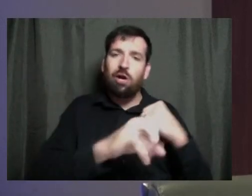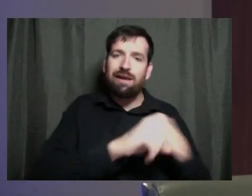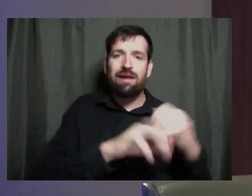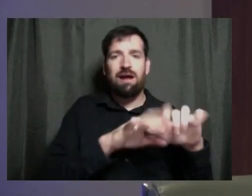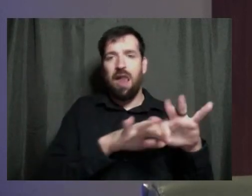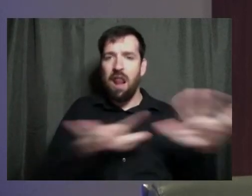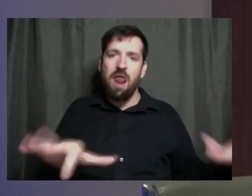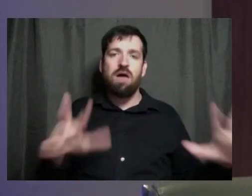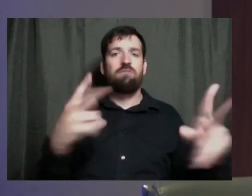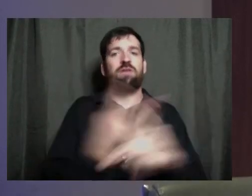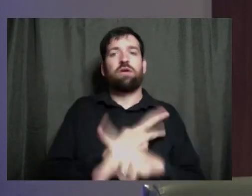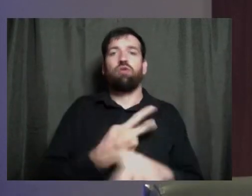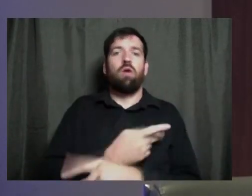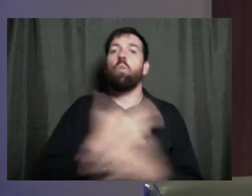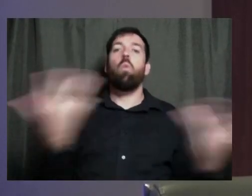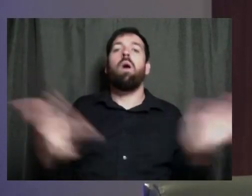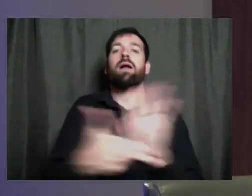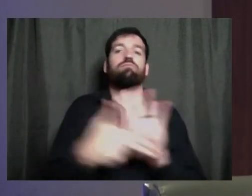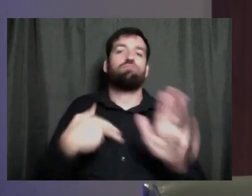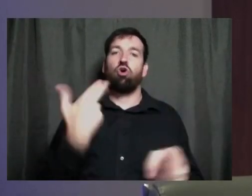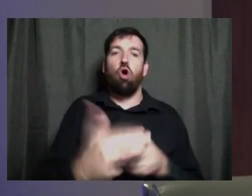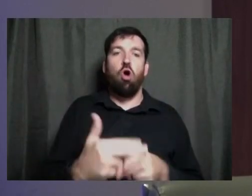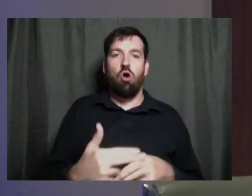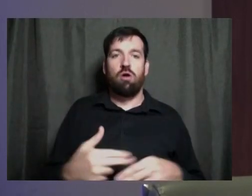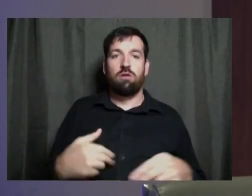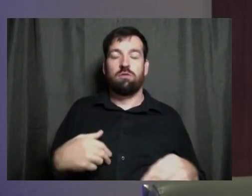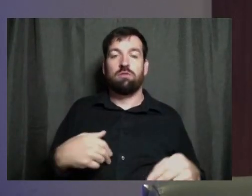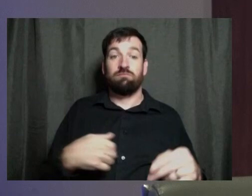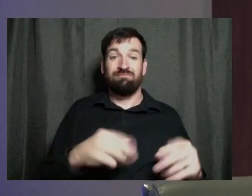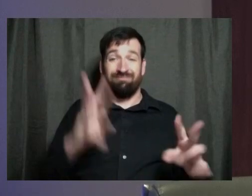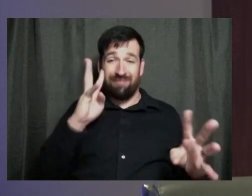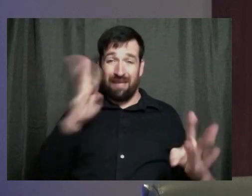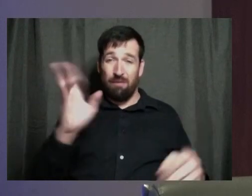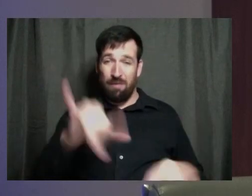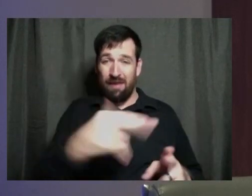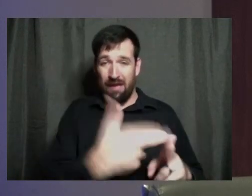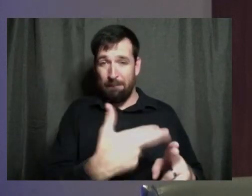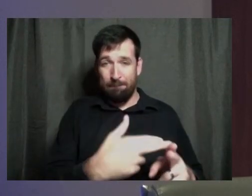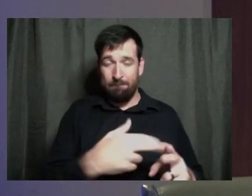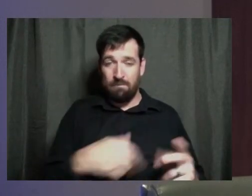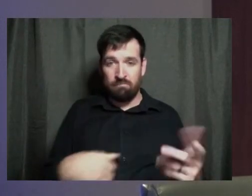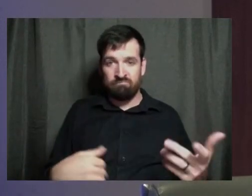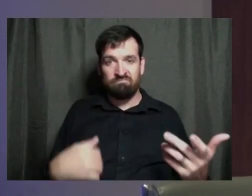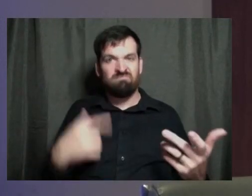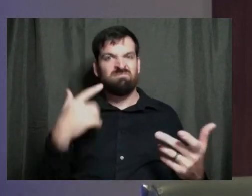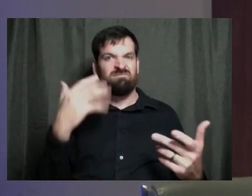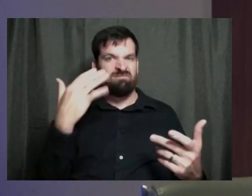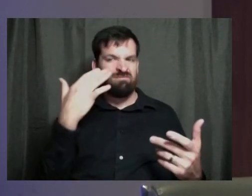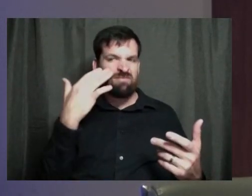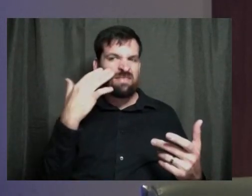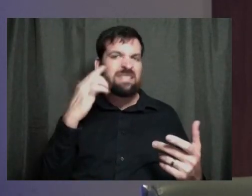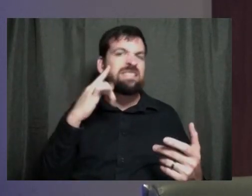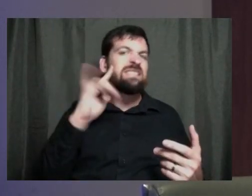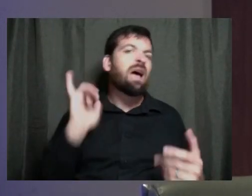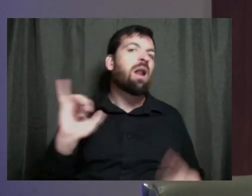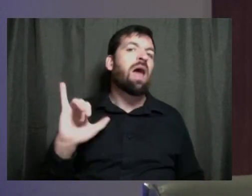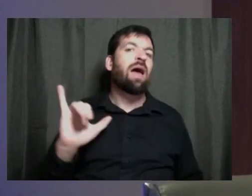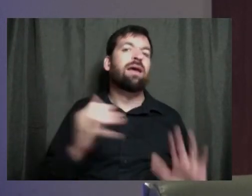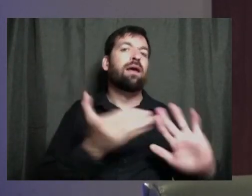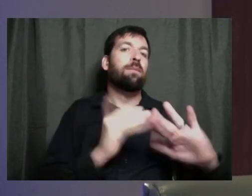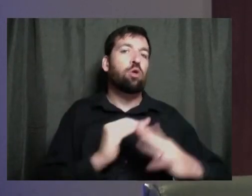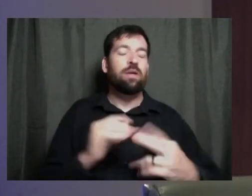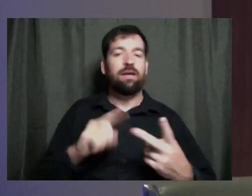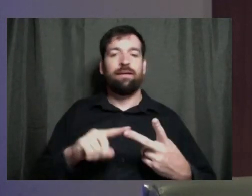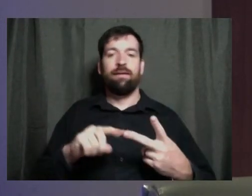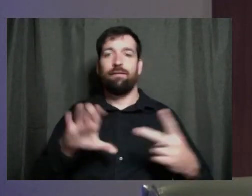do we want to call it? And they come up with Comirnaty. And I'm not quite sure. Maybe it sounds a little bit like coronavirus and community. And I don't know what